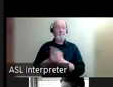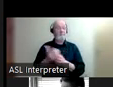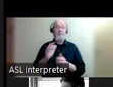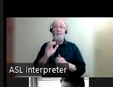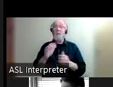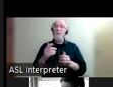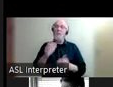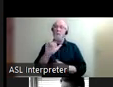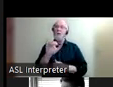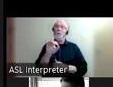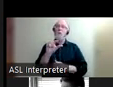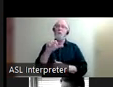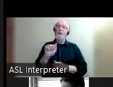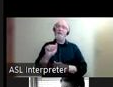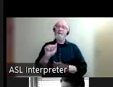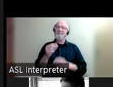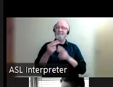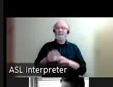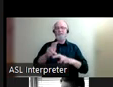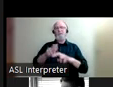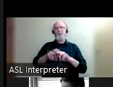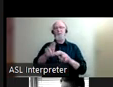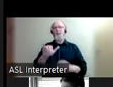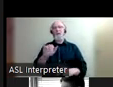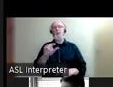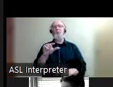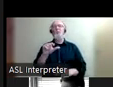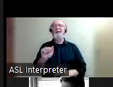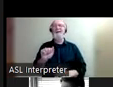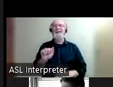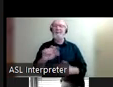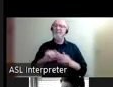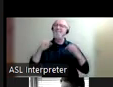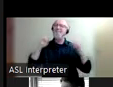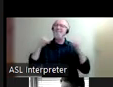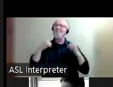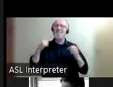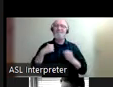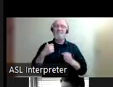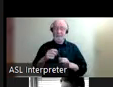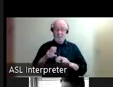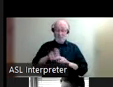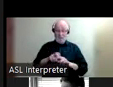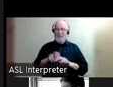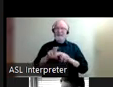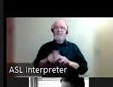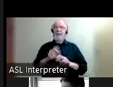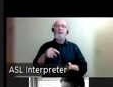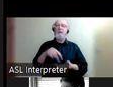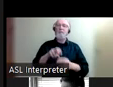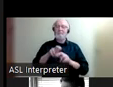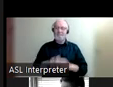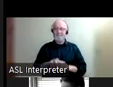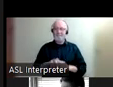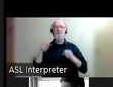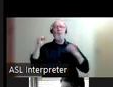there. So you can get some of the virtual offerings. chair yoga is also available in person at